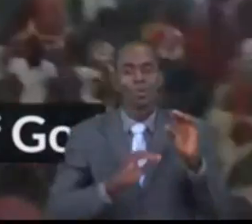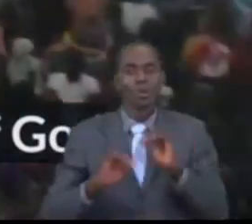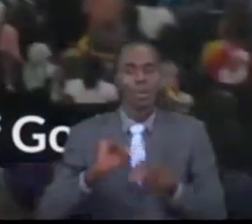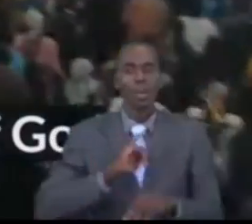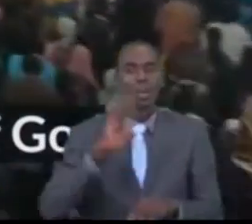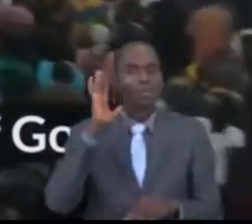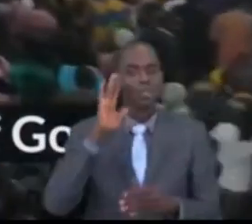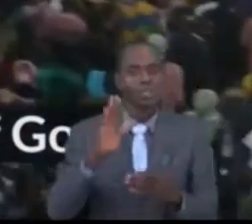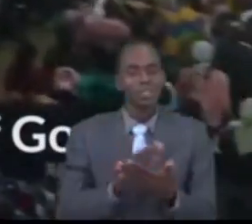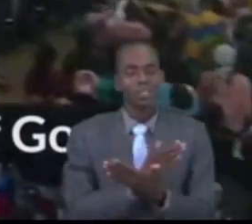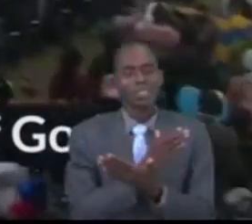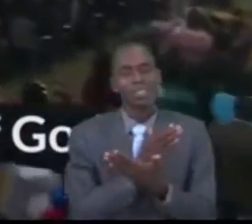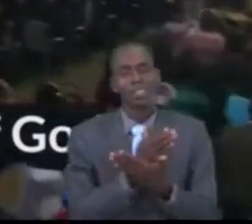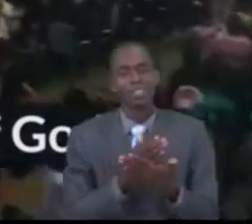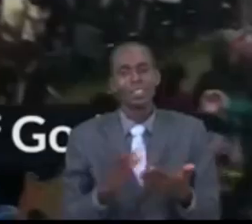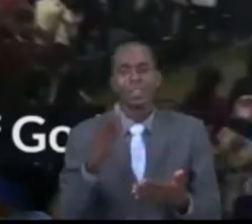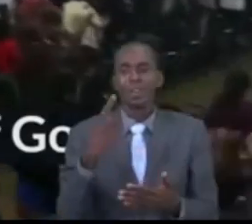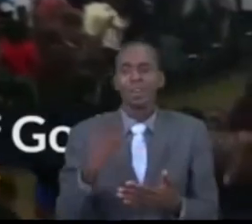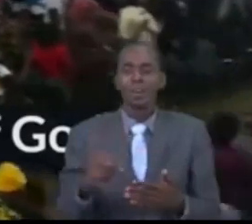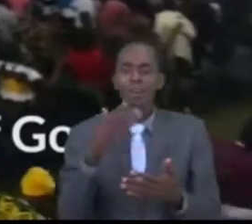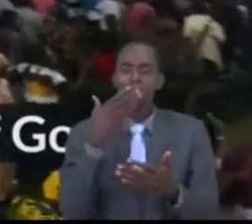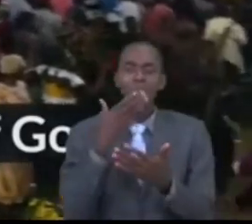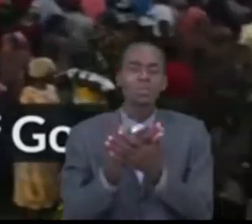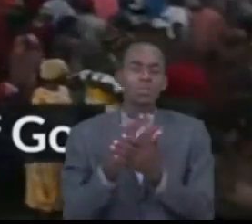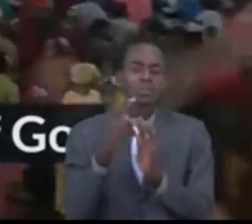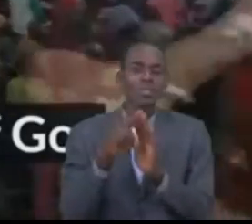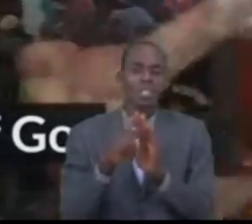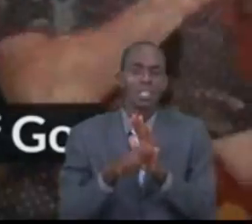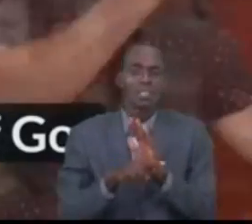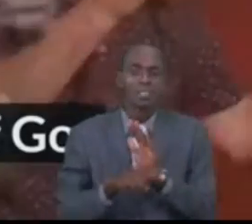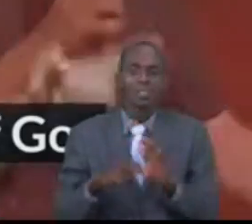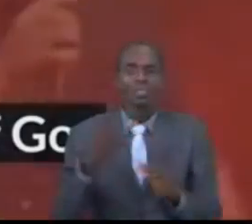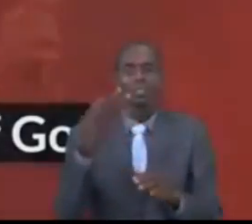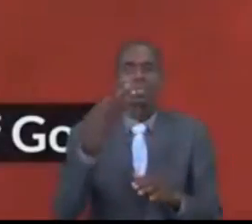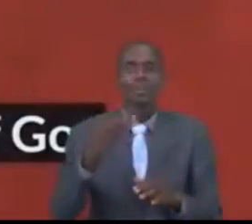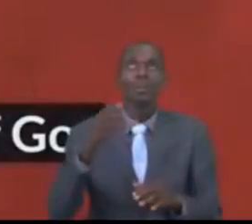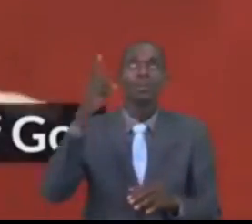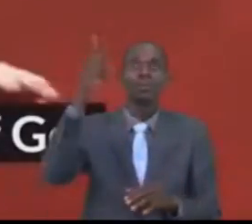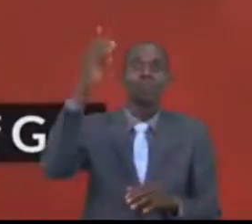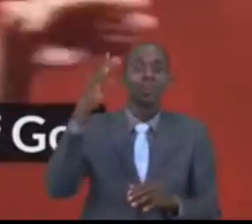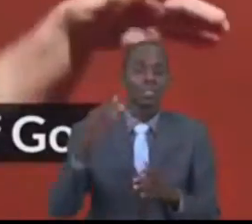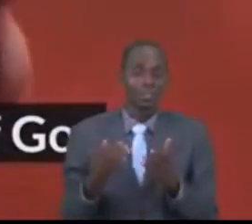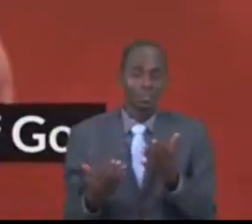and I will sing of the goodness one time of